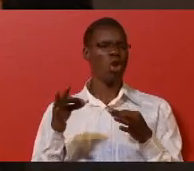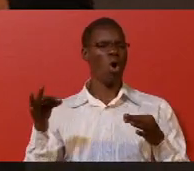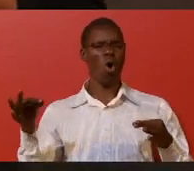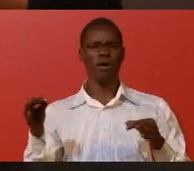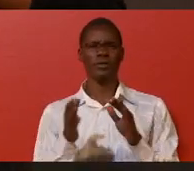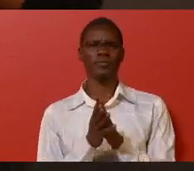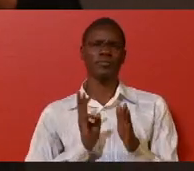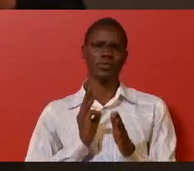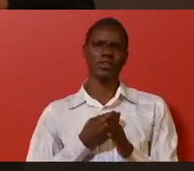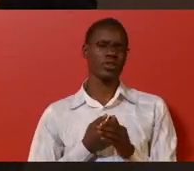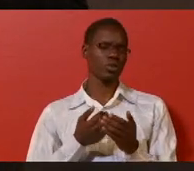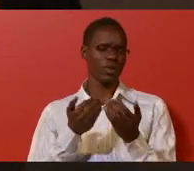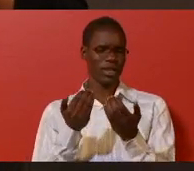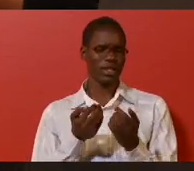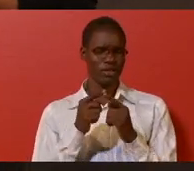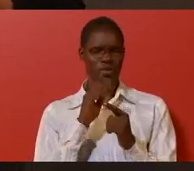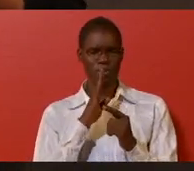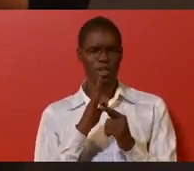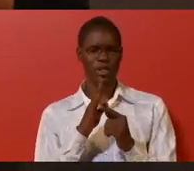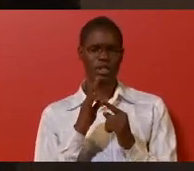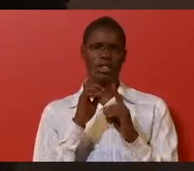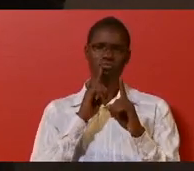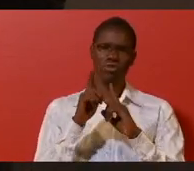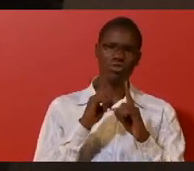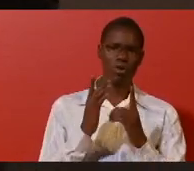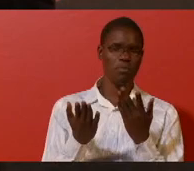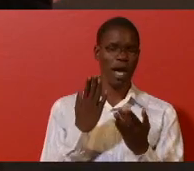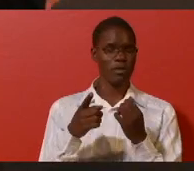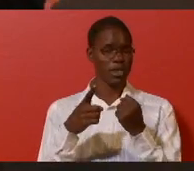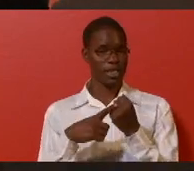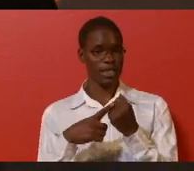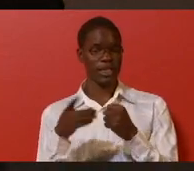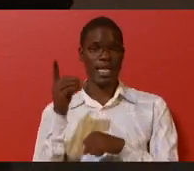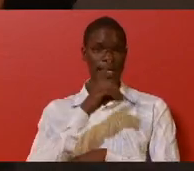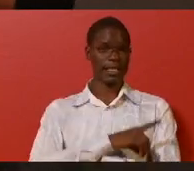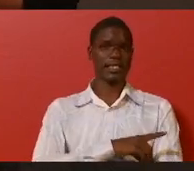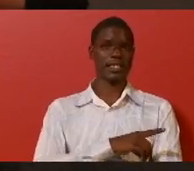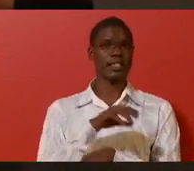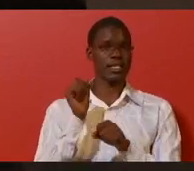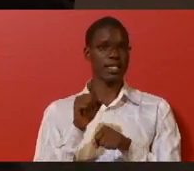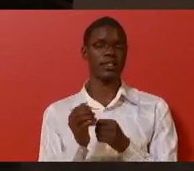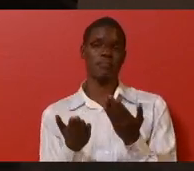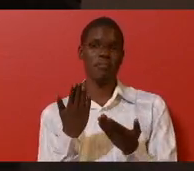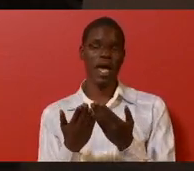It's too long. So we need to be able to negotiate. And maybe 6 days. Maybe 6 days. Or 6 hours. And one other